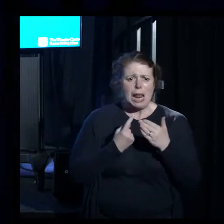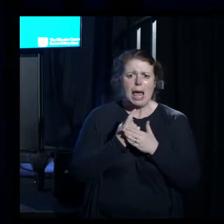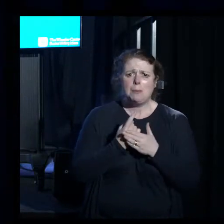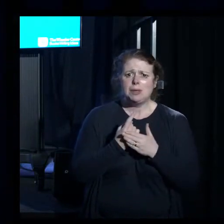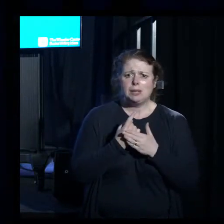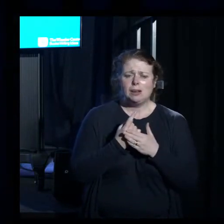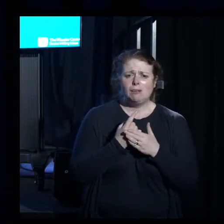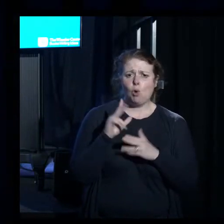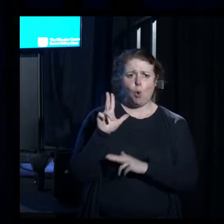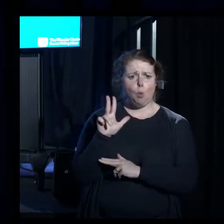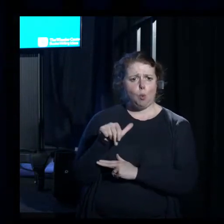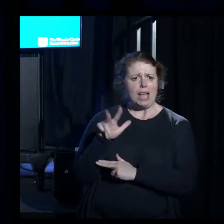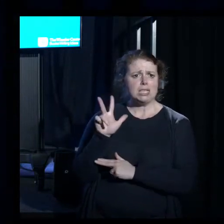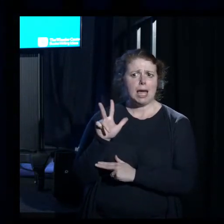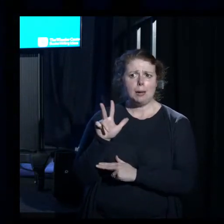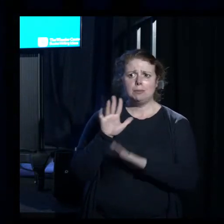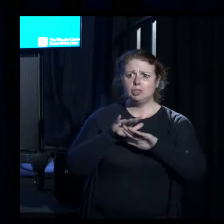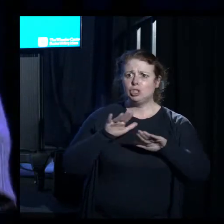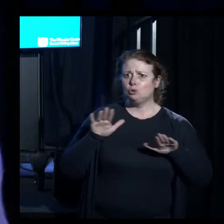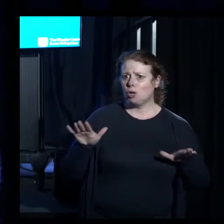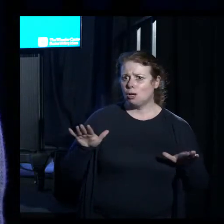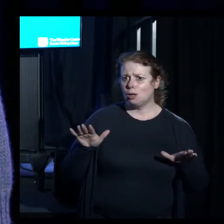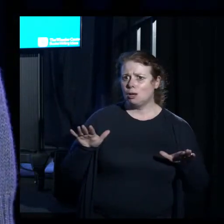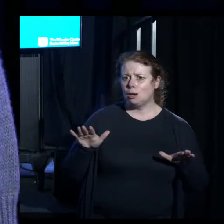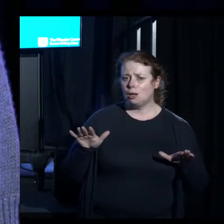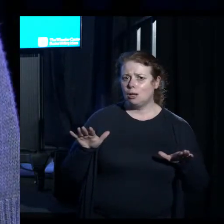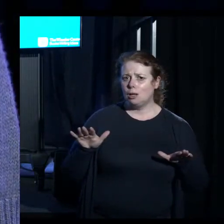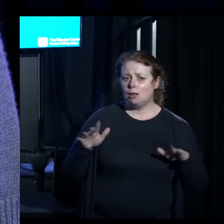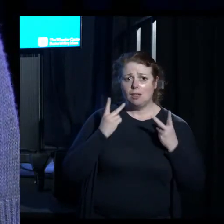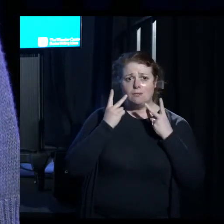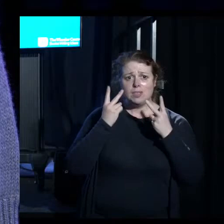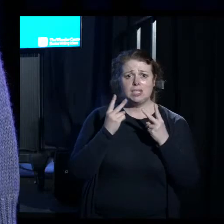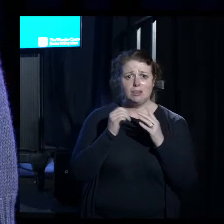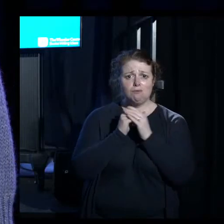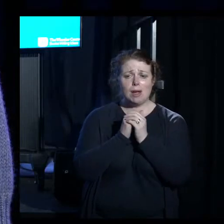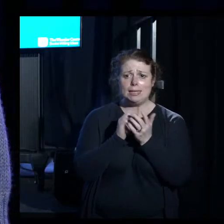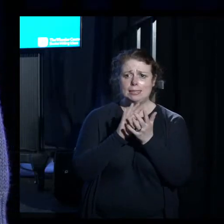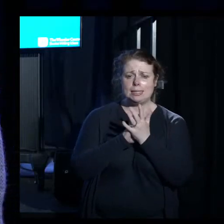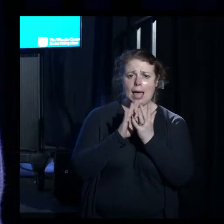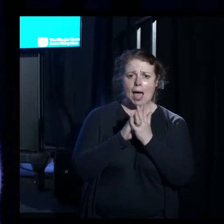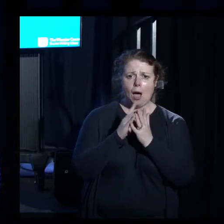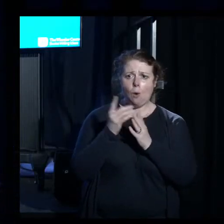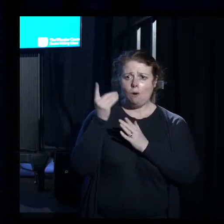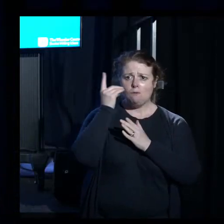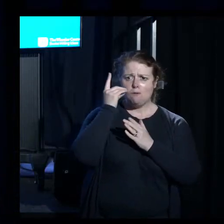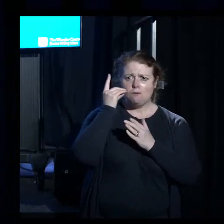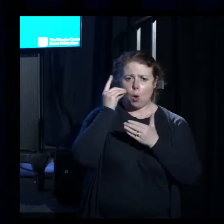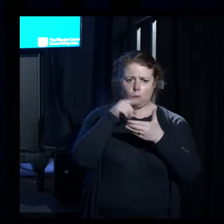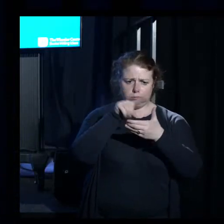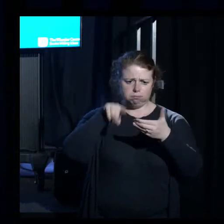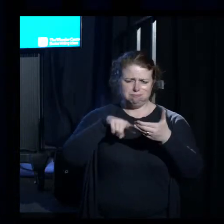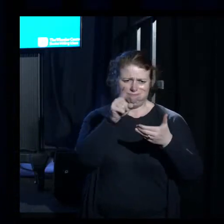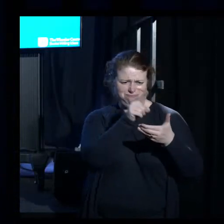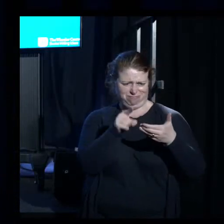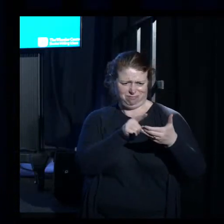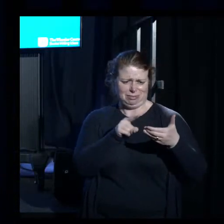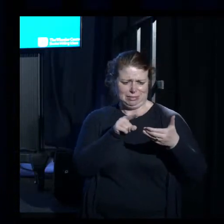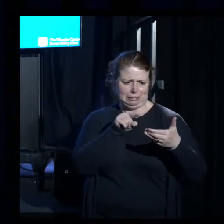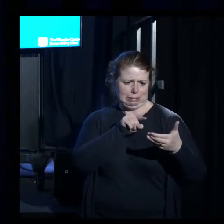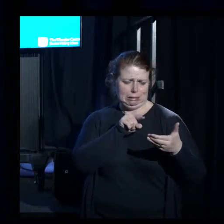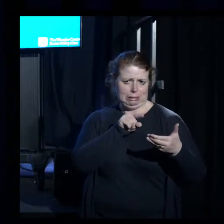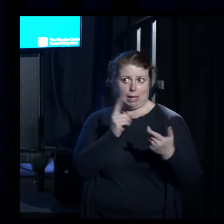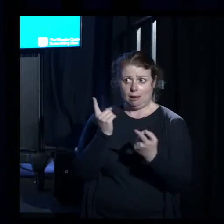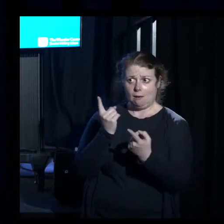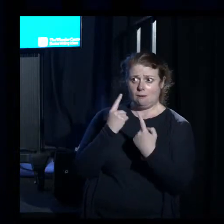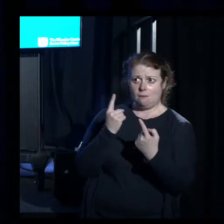of WhatsApp's children? Visiting friends through cracked iPhone glass and advised to stay